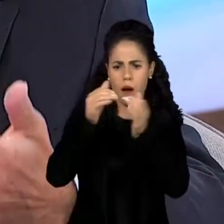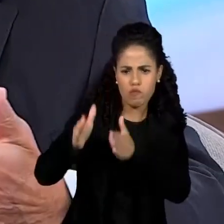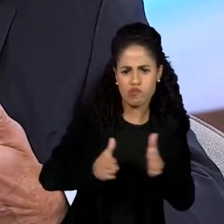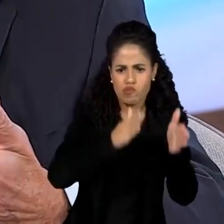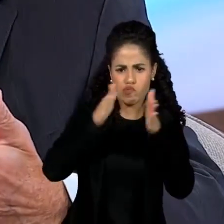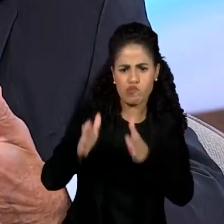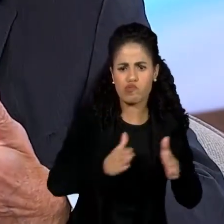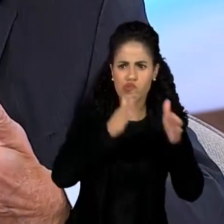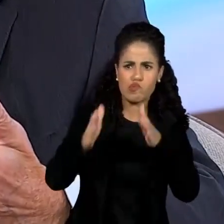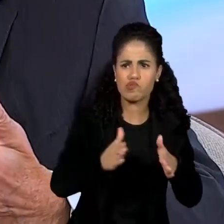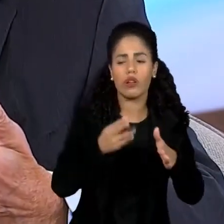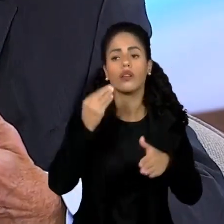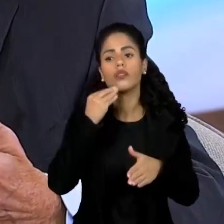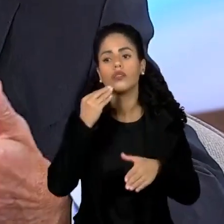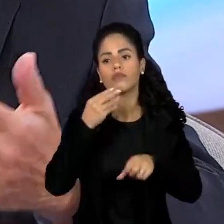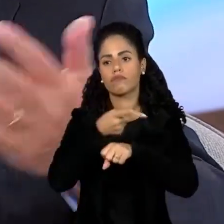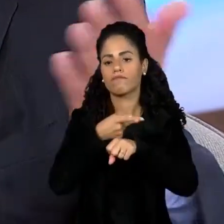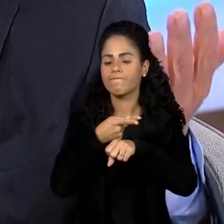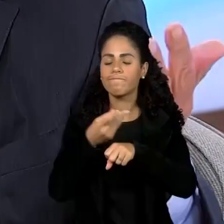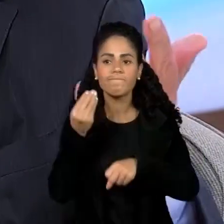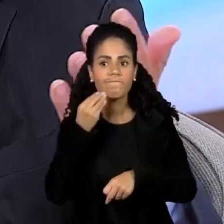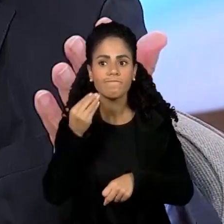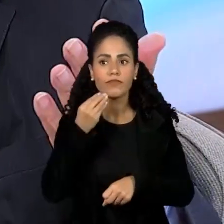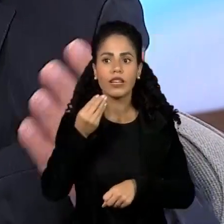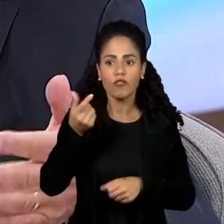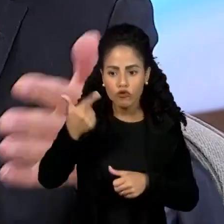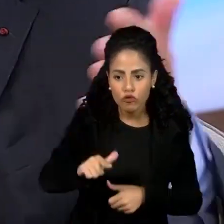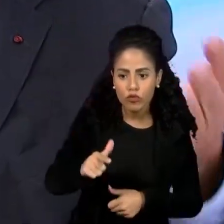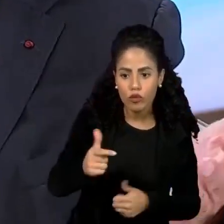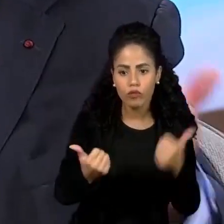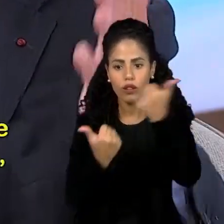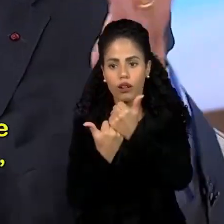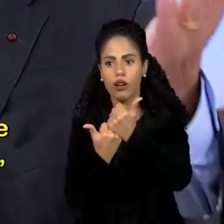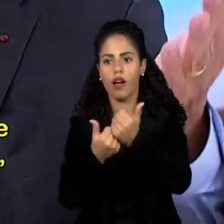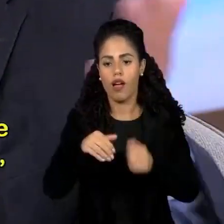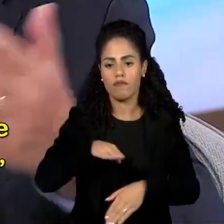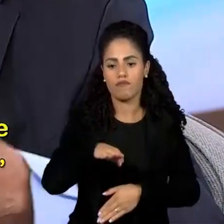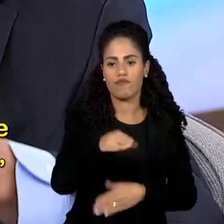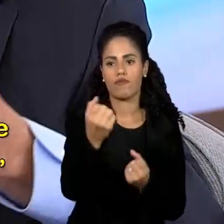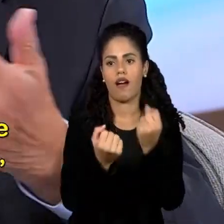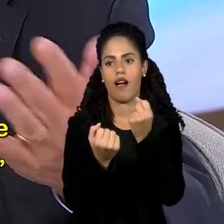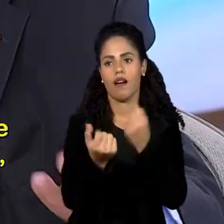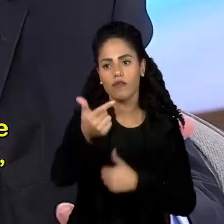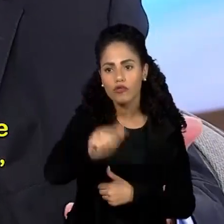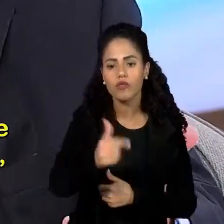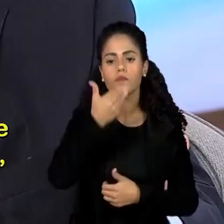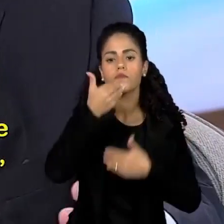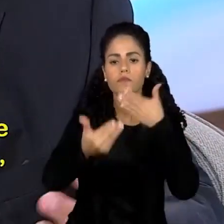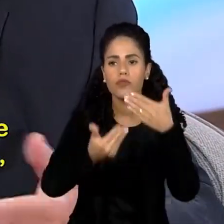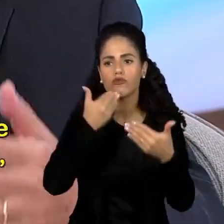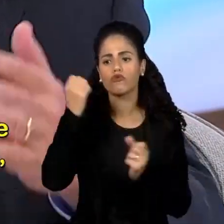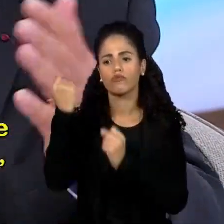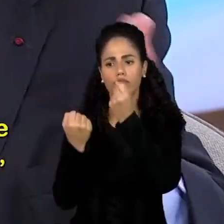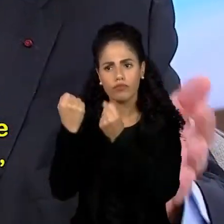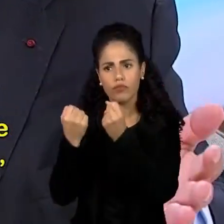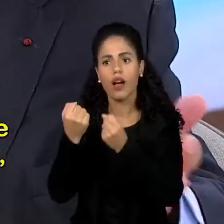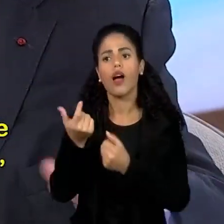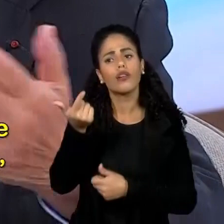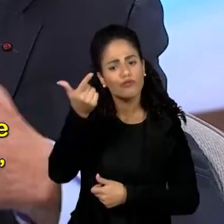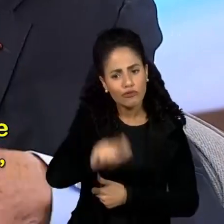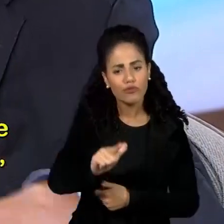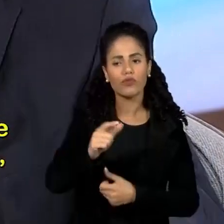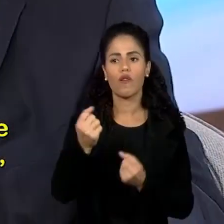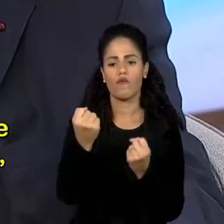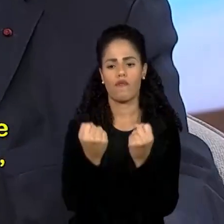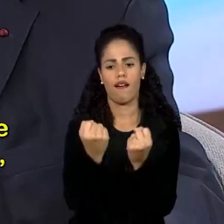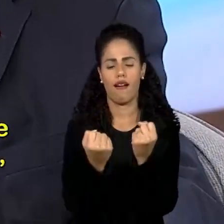demand came back, the car companies put in orders. The chip companies said it's going to take us a long while. There were some other problems in the